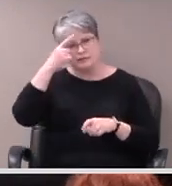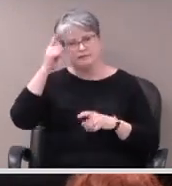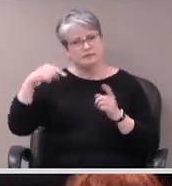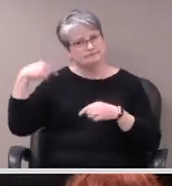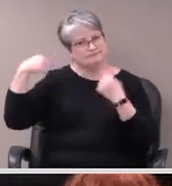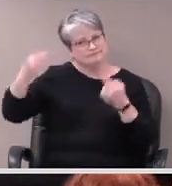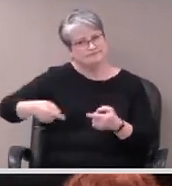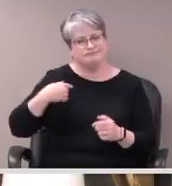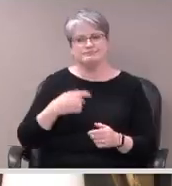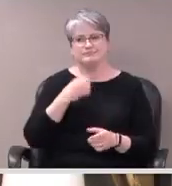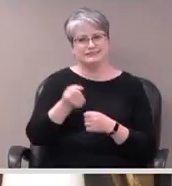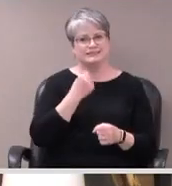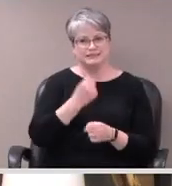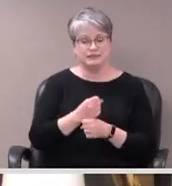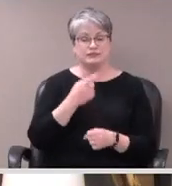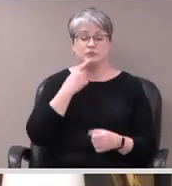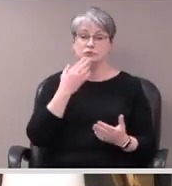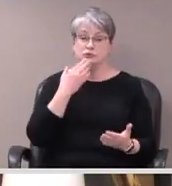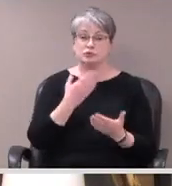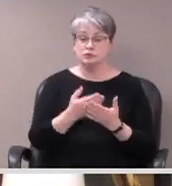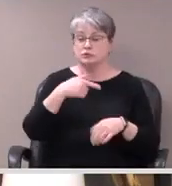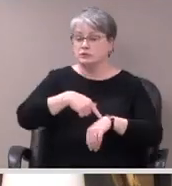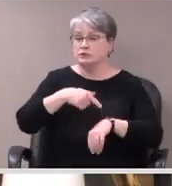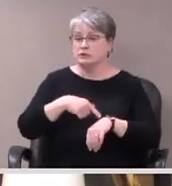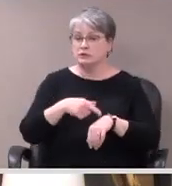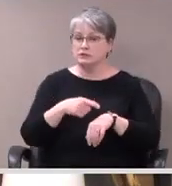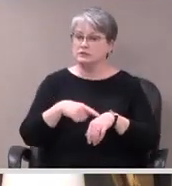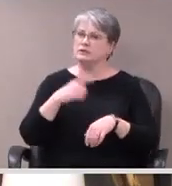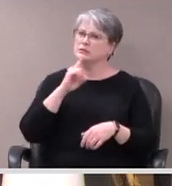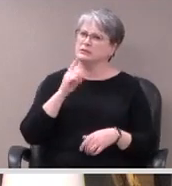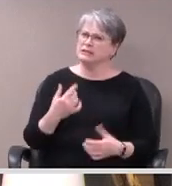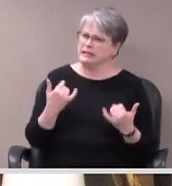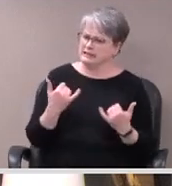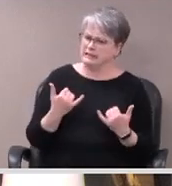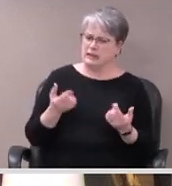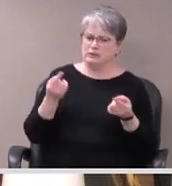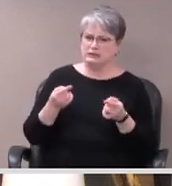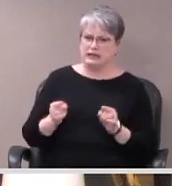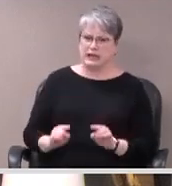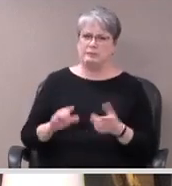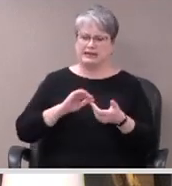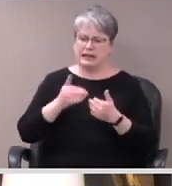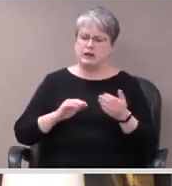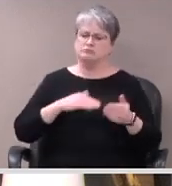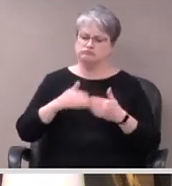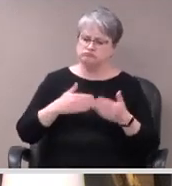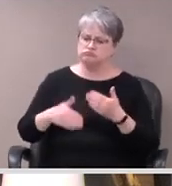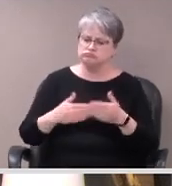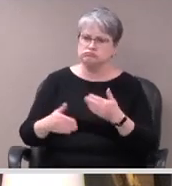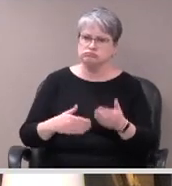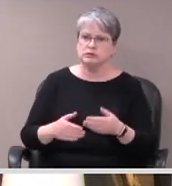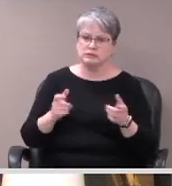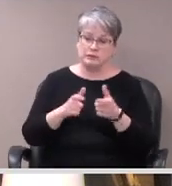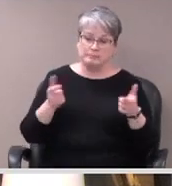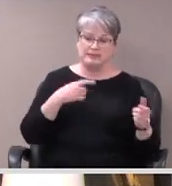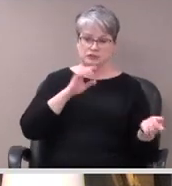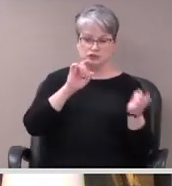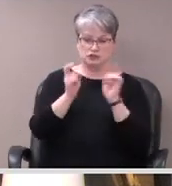I think it's a good time to give an update publicly on where we are in progressing in these major changes that could come to you